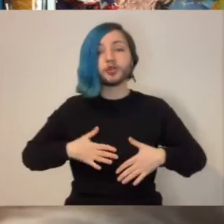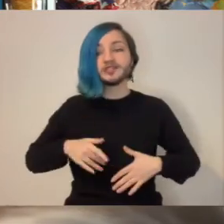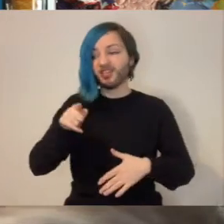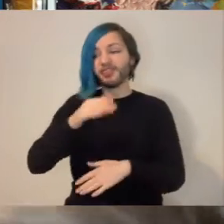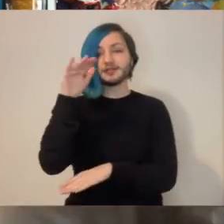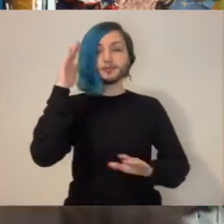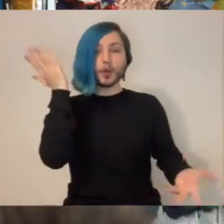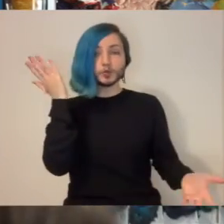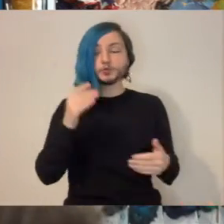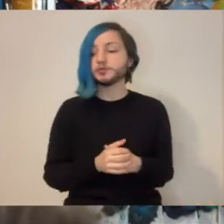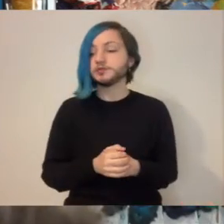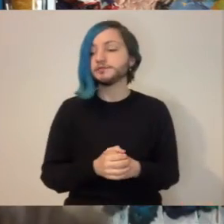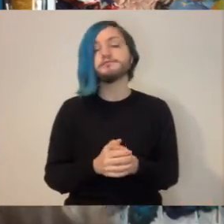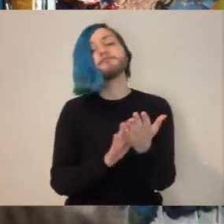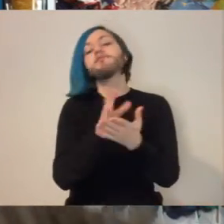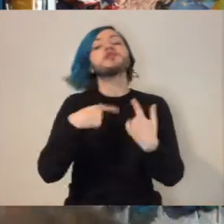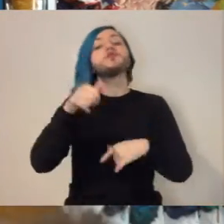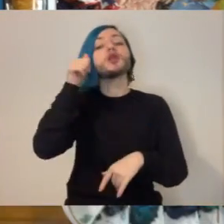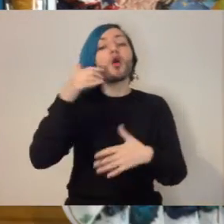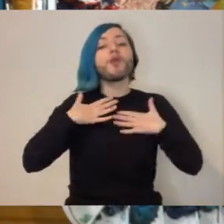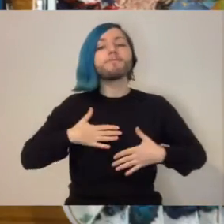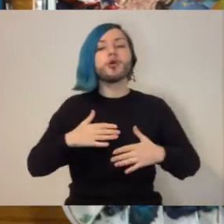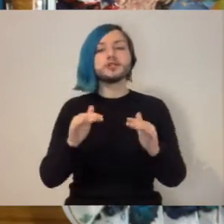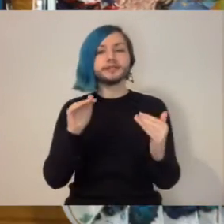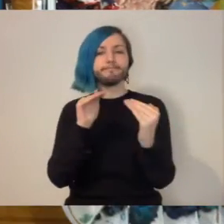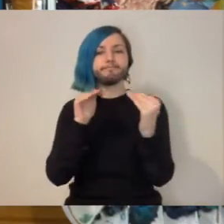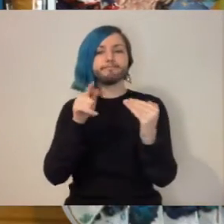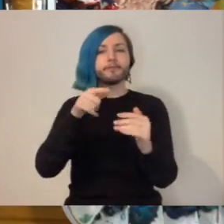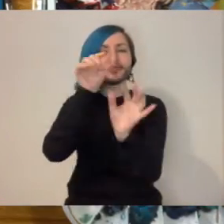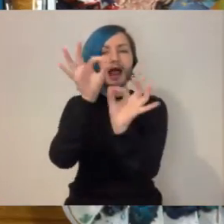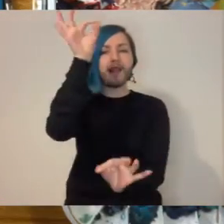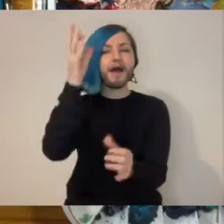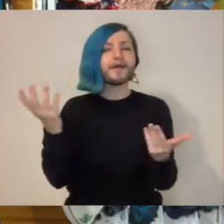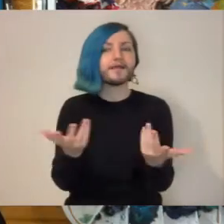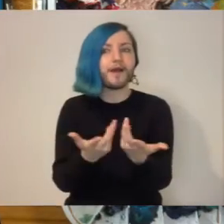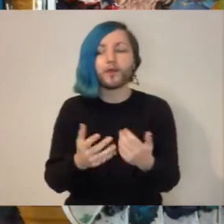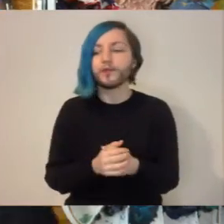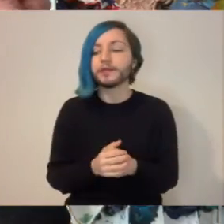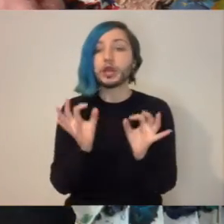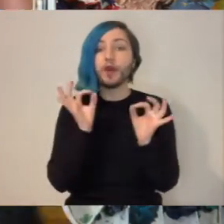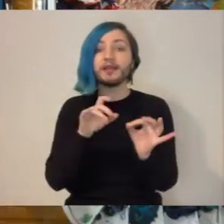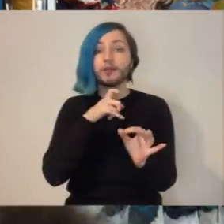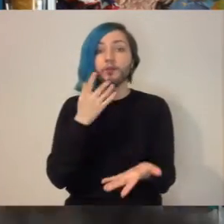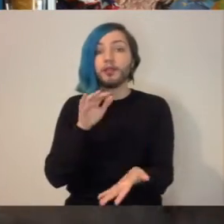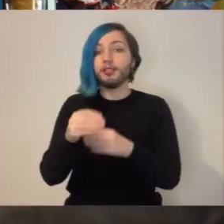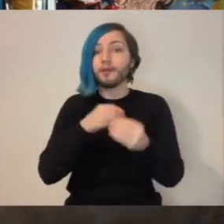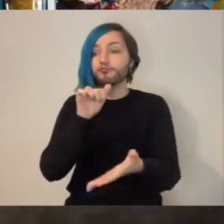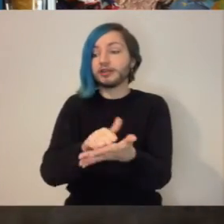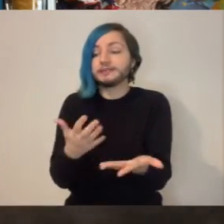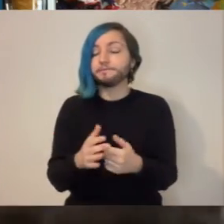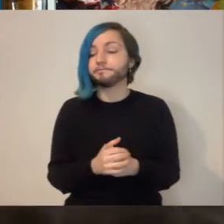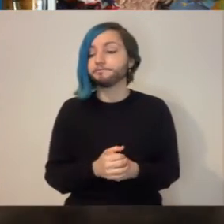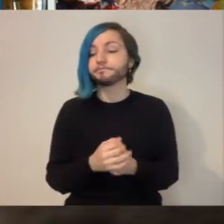that side of the line, so we can actually see where the body fits either side of that balance line, and then hopefully we'll get it